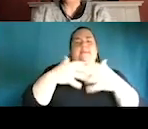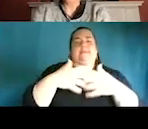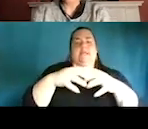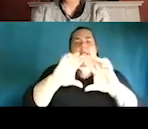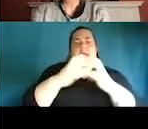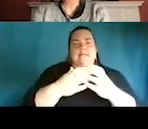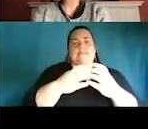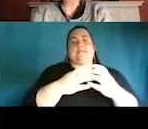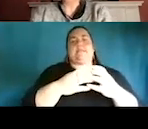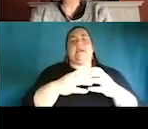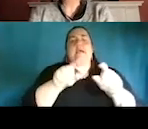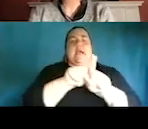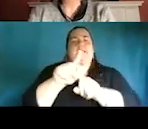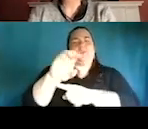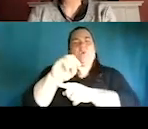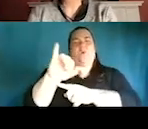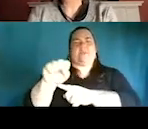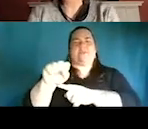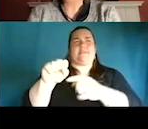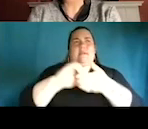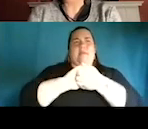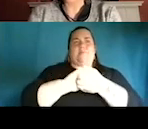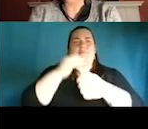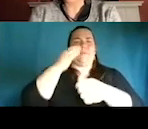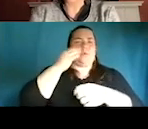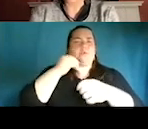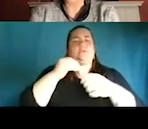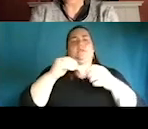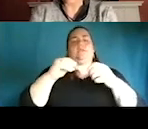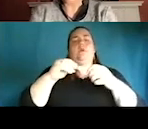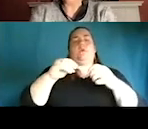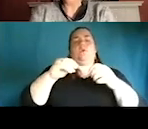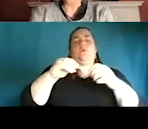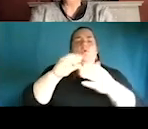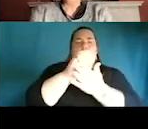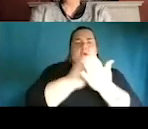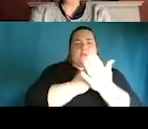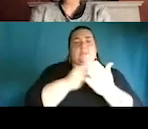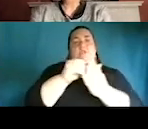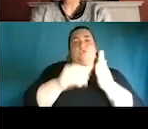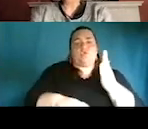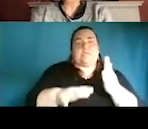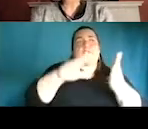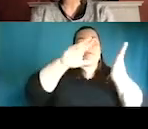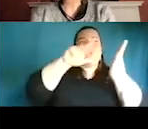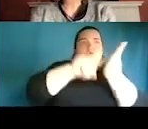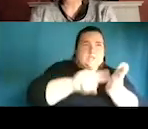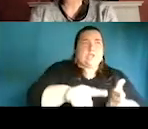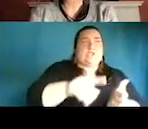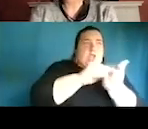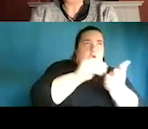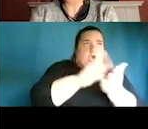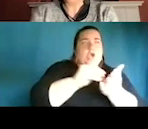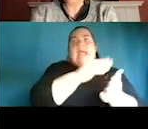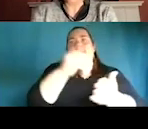course, where students practice the importance of iteration in the research and design process. During the pandemic, he reworked the